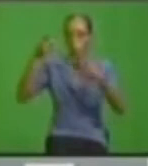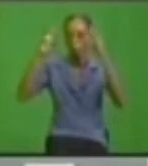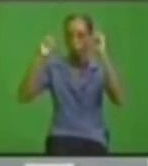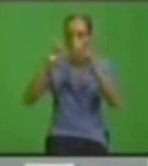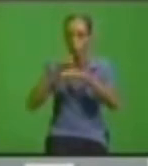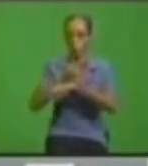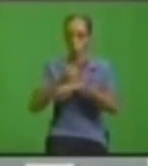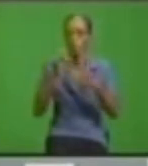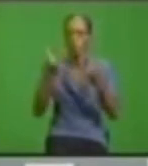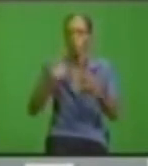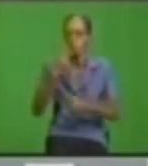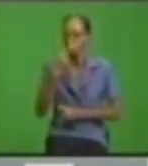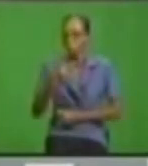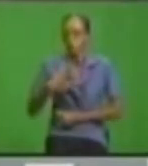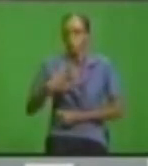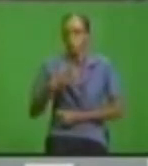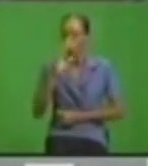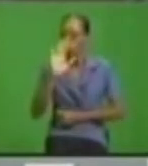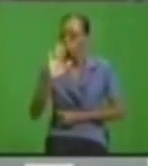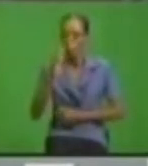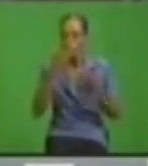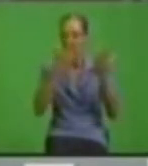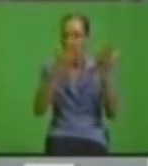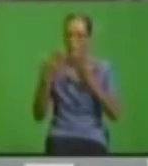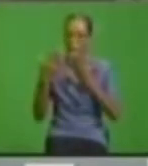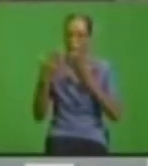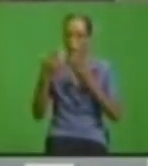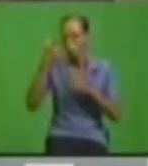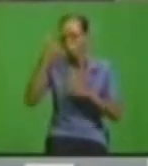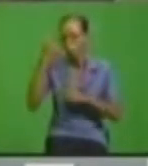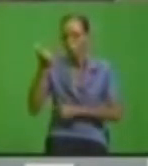I guess it is more so given the fact that the Honorable Prime Minister,